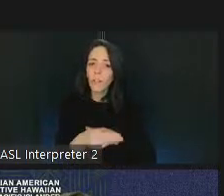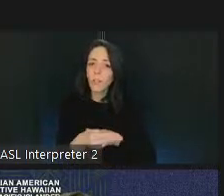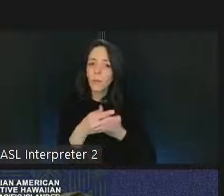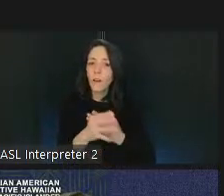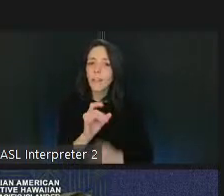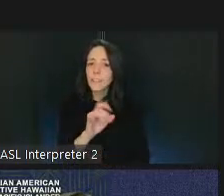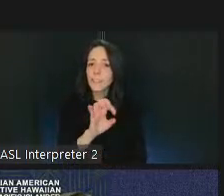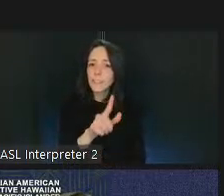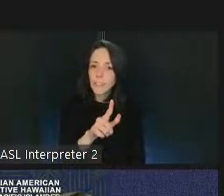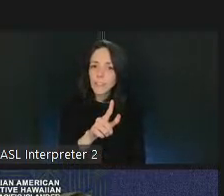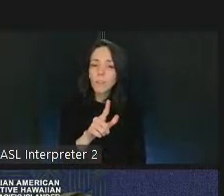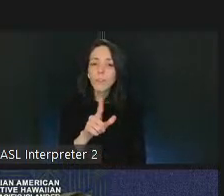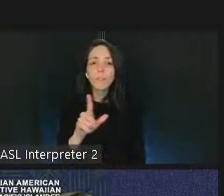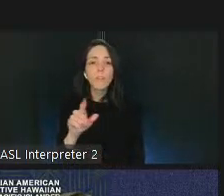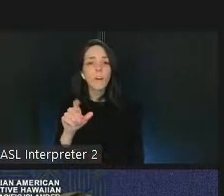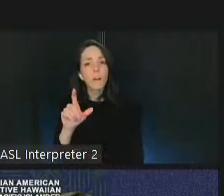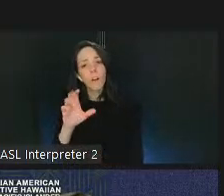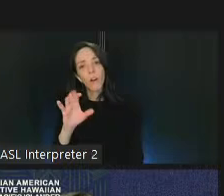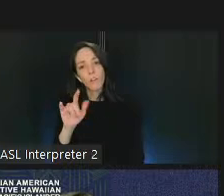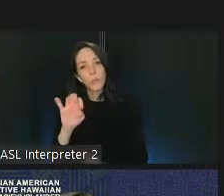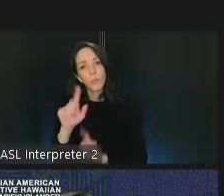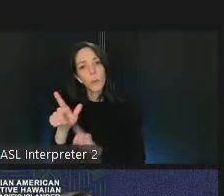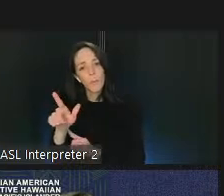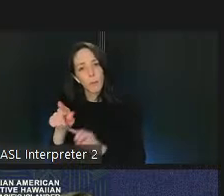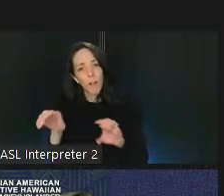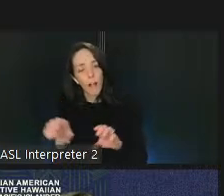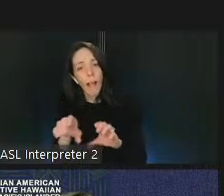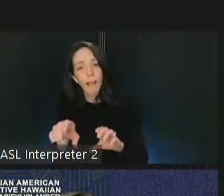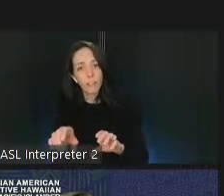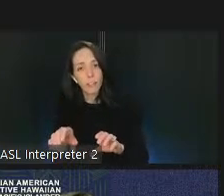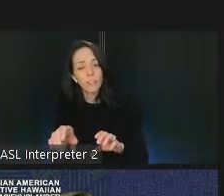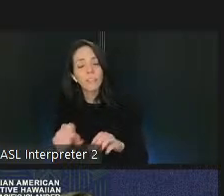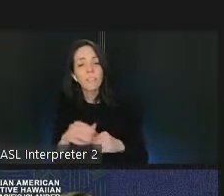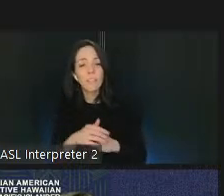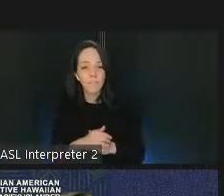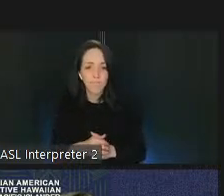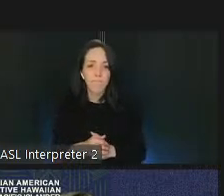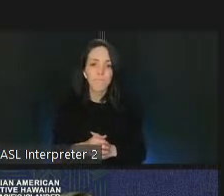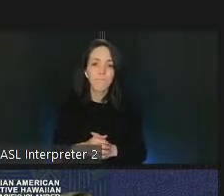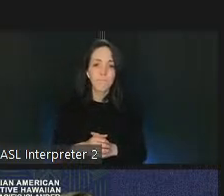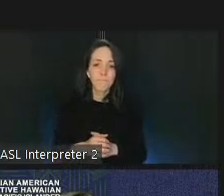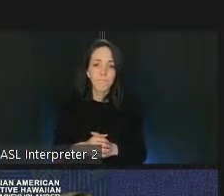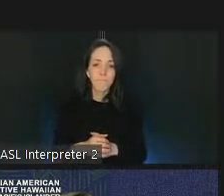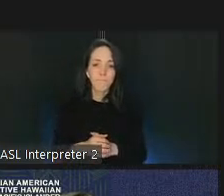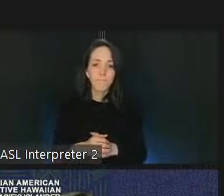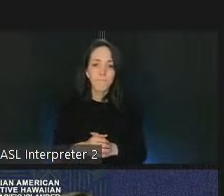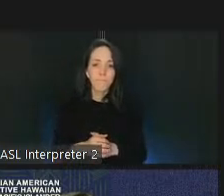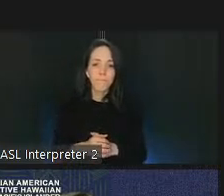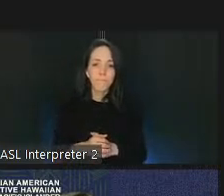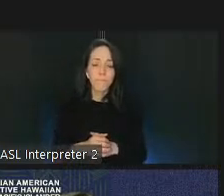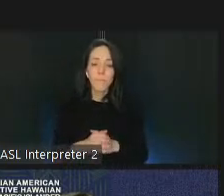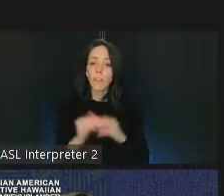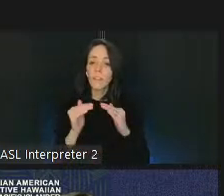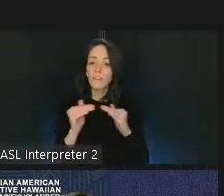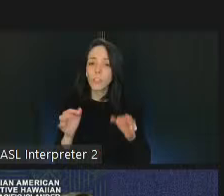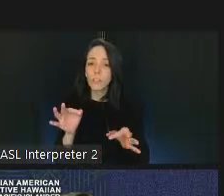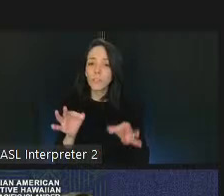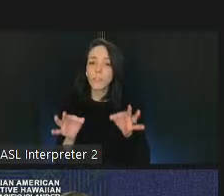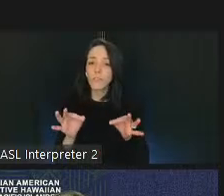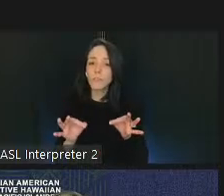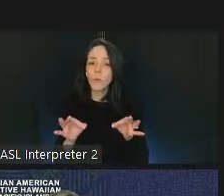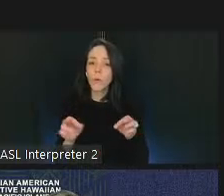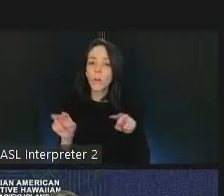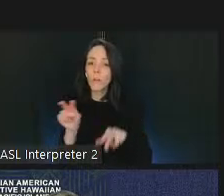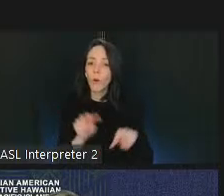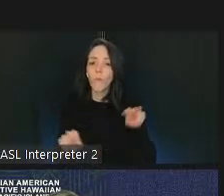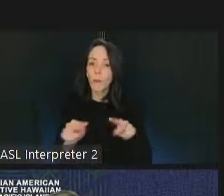actions. The court is administered by an elected justice of the peace. The Justice Court has jurisdiction over most